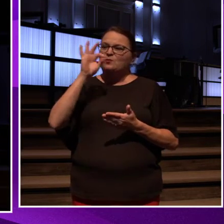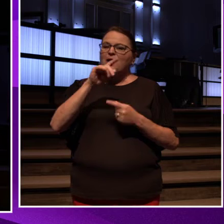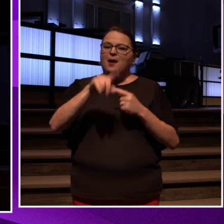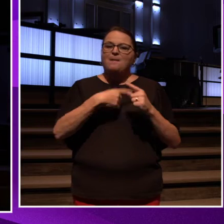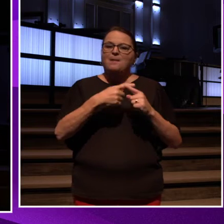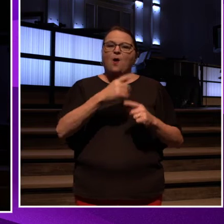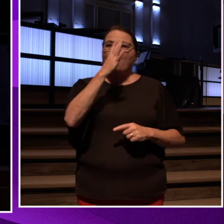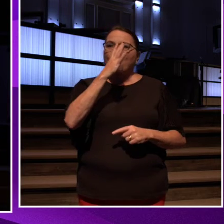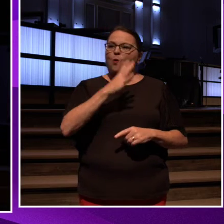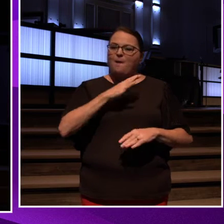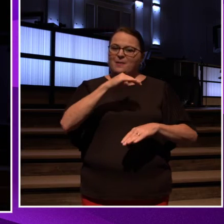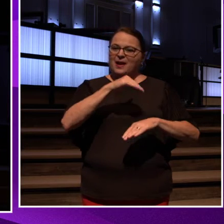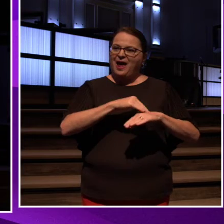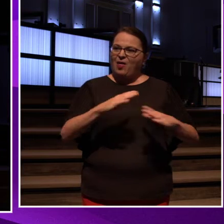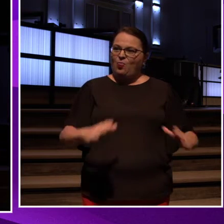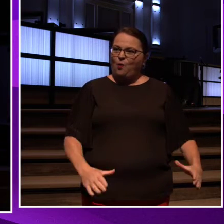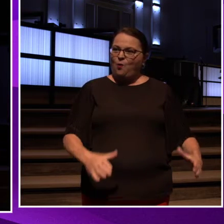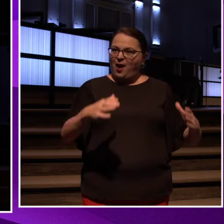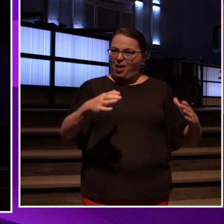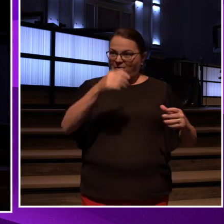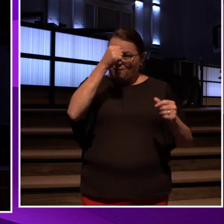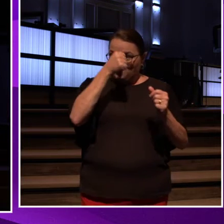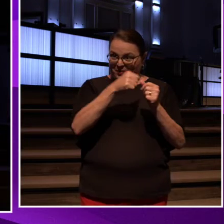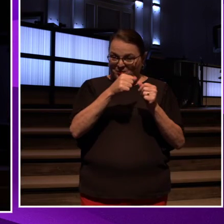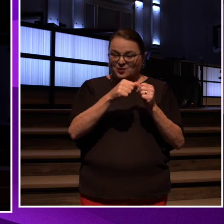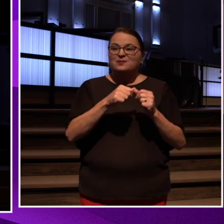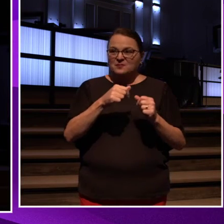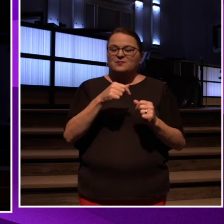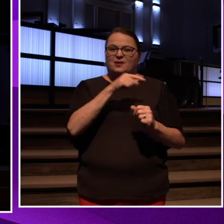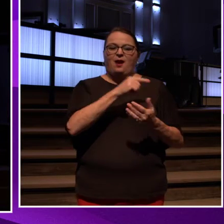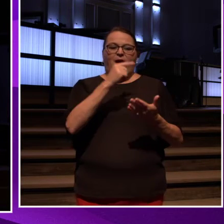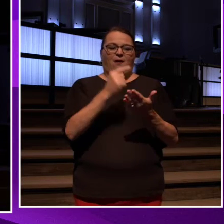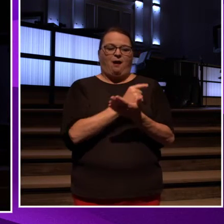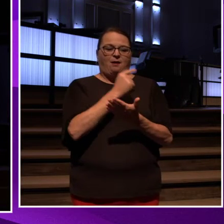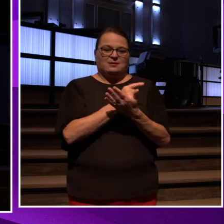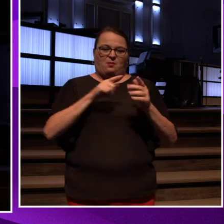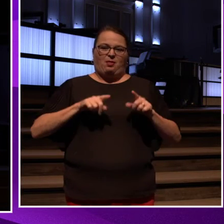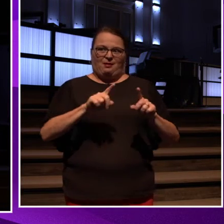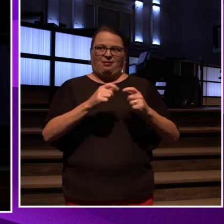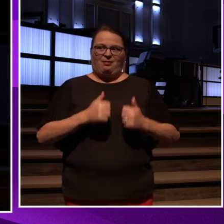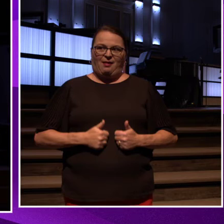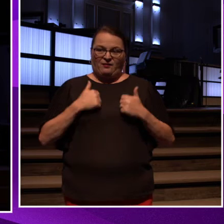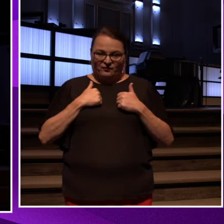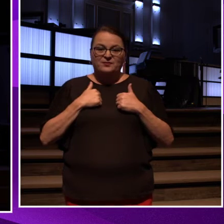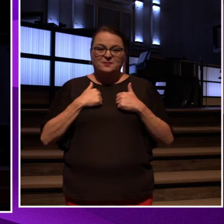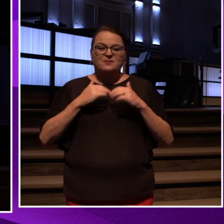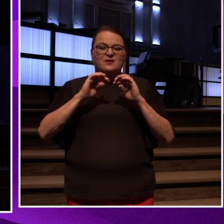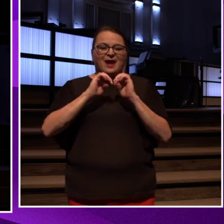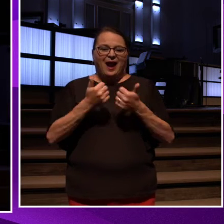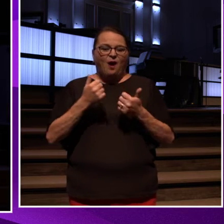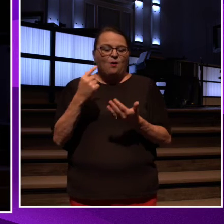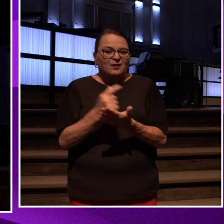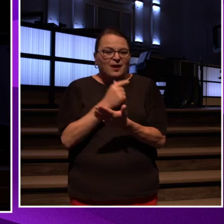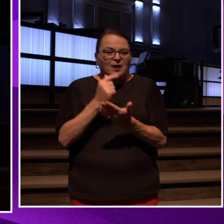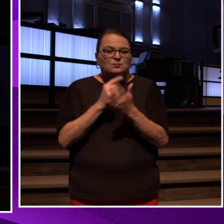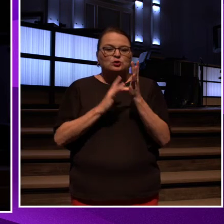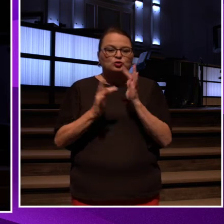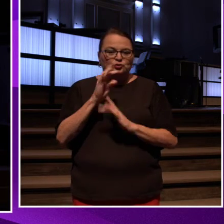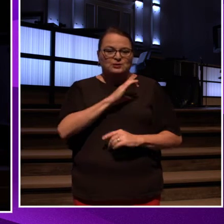and we used as the subject title of that message, the gospel in life. How the gospel of Jesus